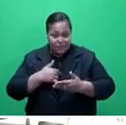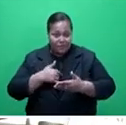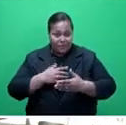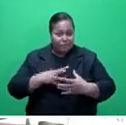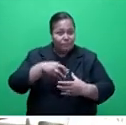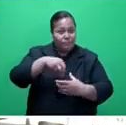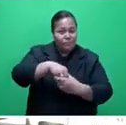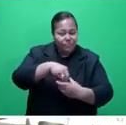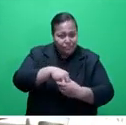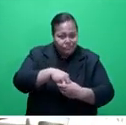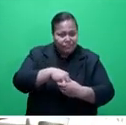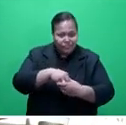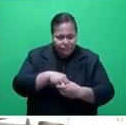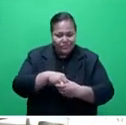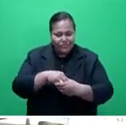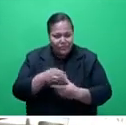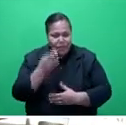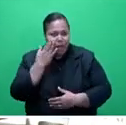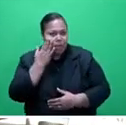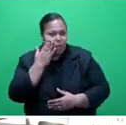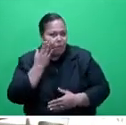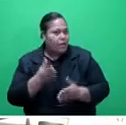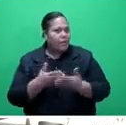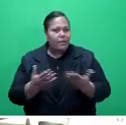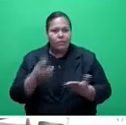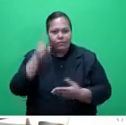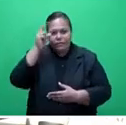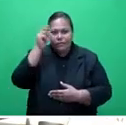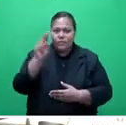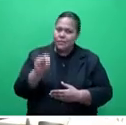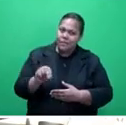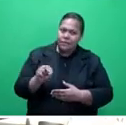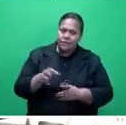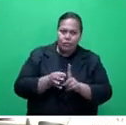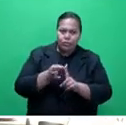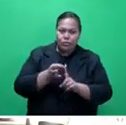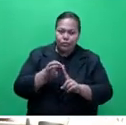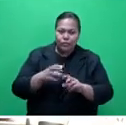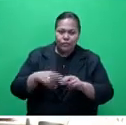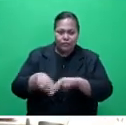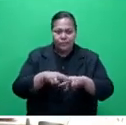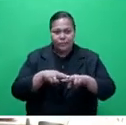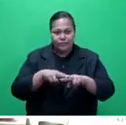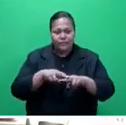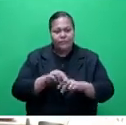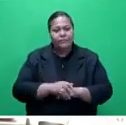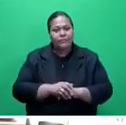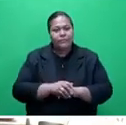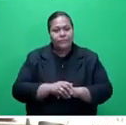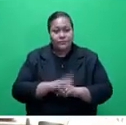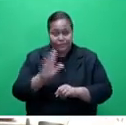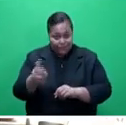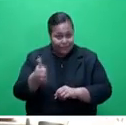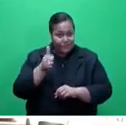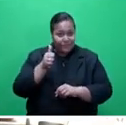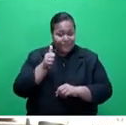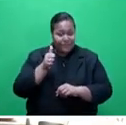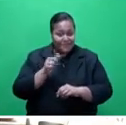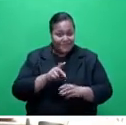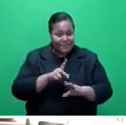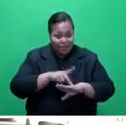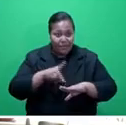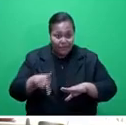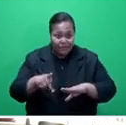the pulse of the nation and what Fijians needed for a better Fiji. I've come back to Parliament, Honourable Speaker, sir, with a